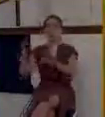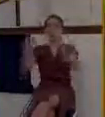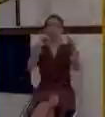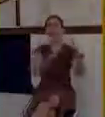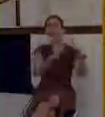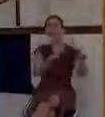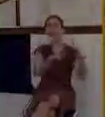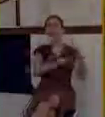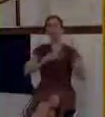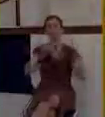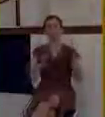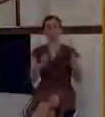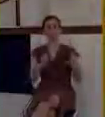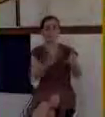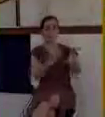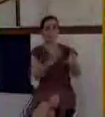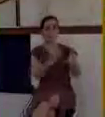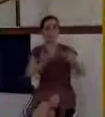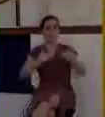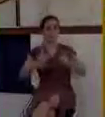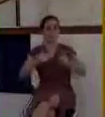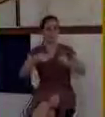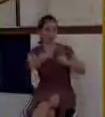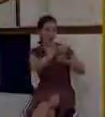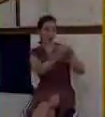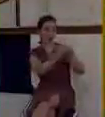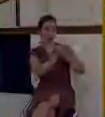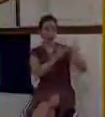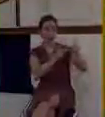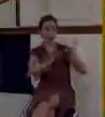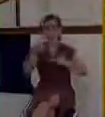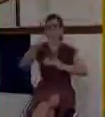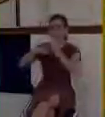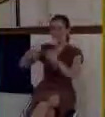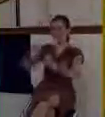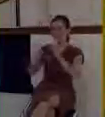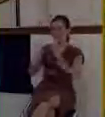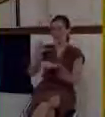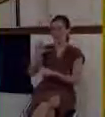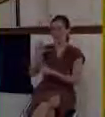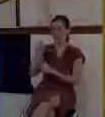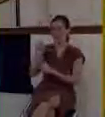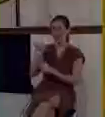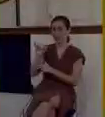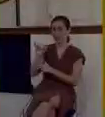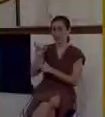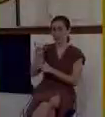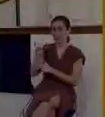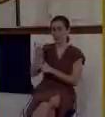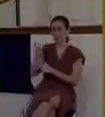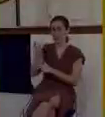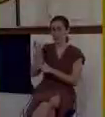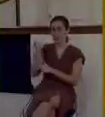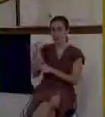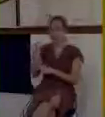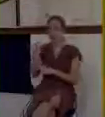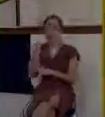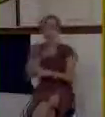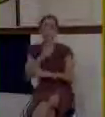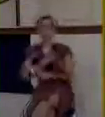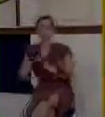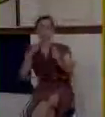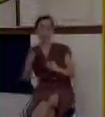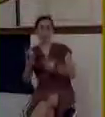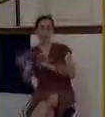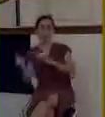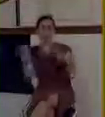were cannibals. Two other missionaries had gone there, and they had been killed by these natives. And friends around John Payton were telling him,